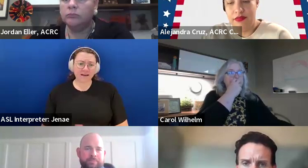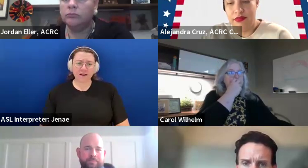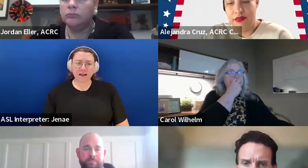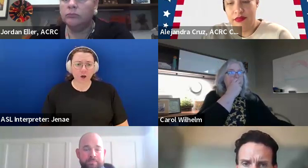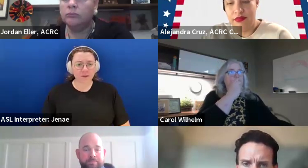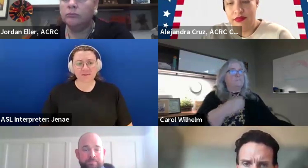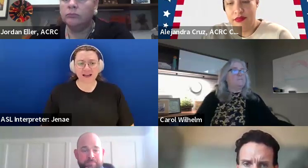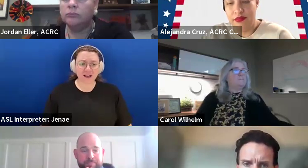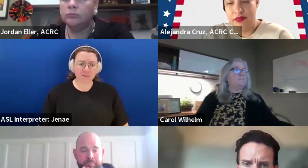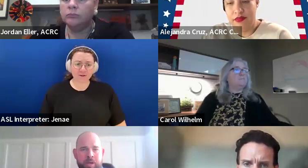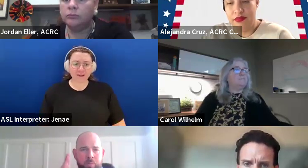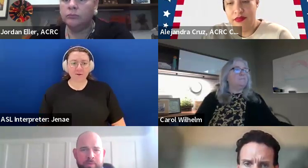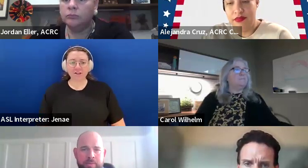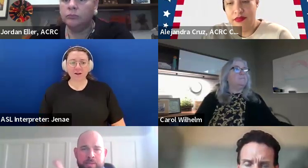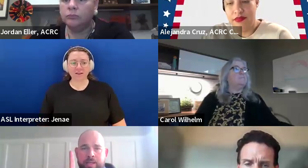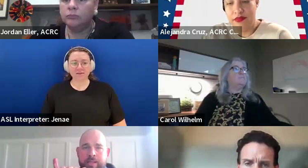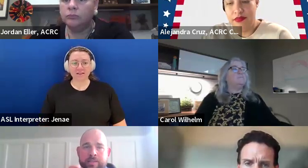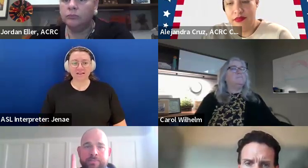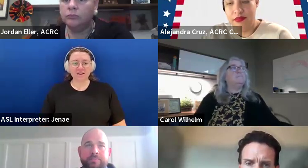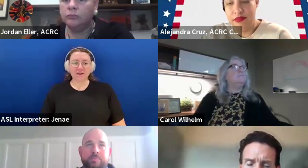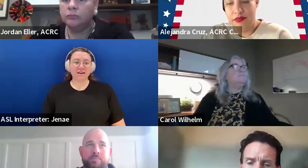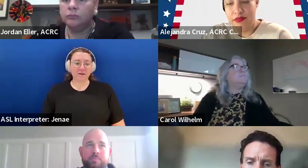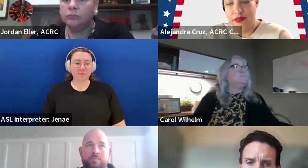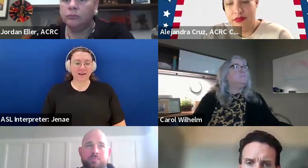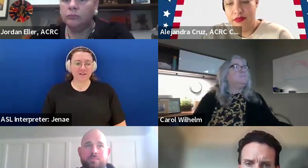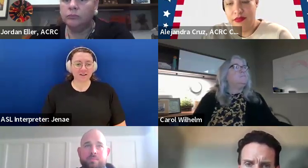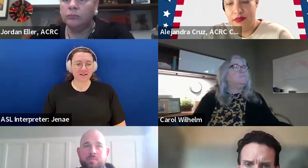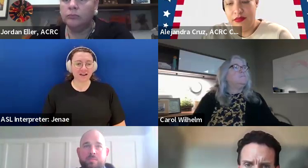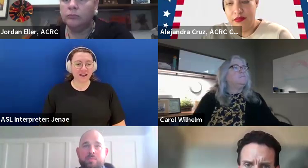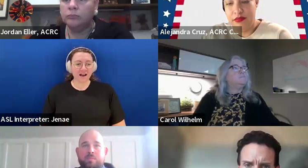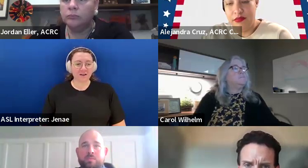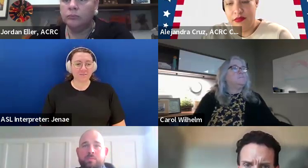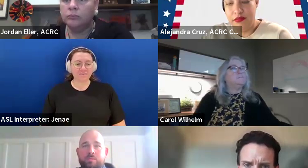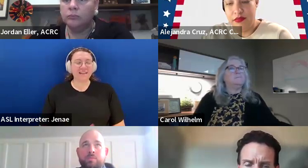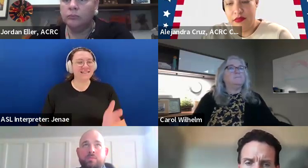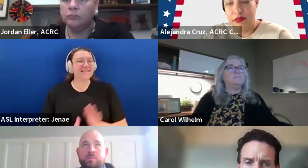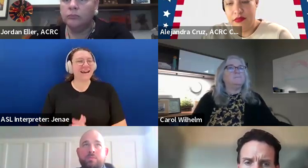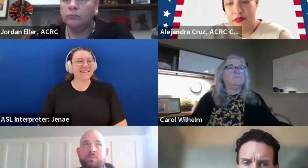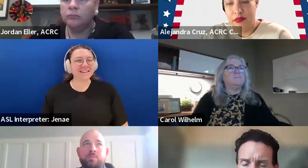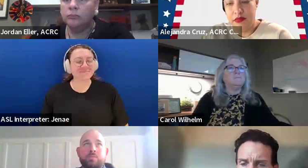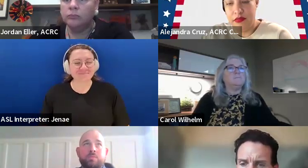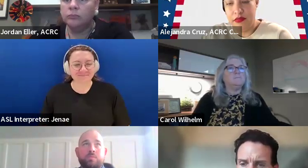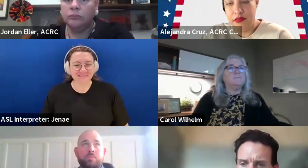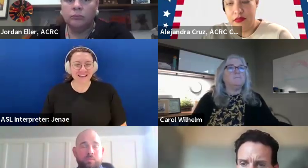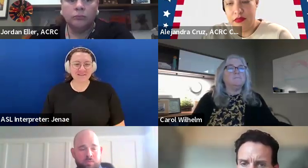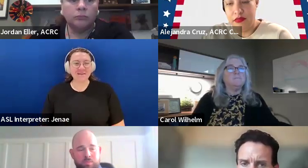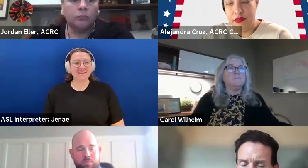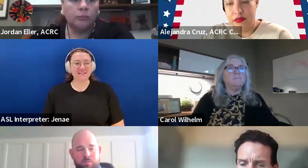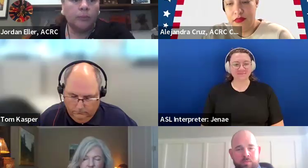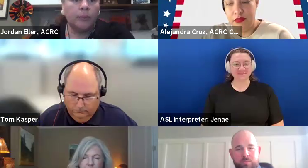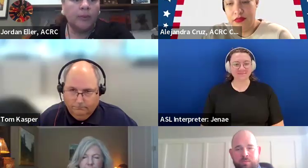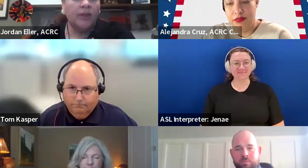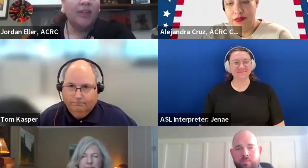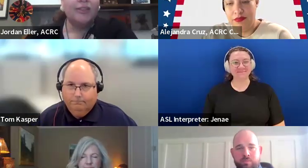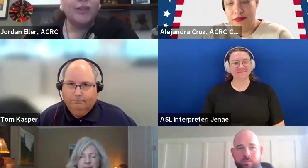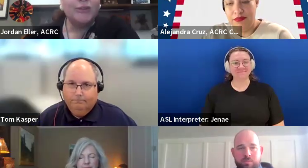go ahead and help them sign up for that workshop. We'd love to see you. And then I will make sure to send that link. Thank you so